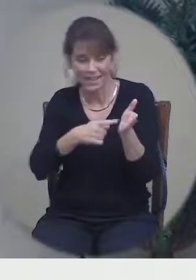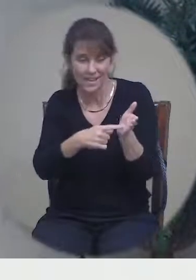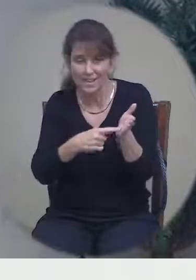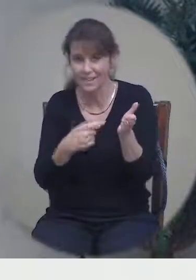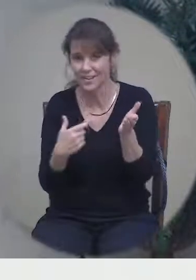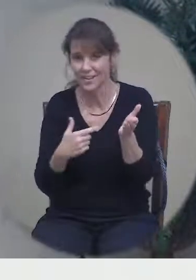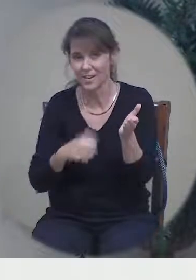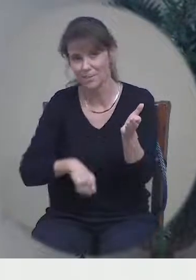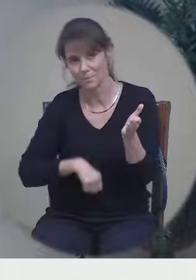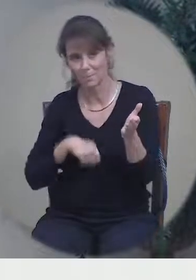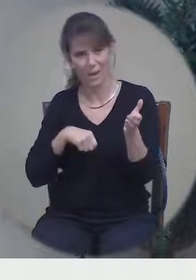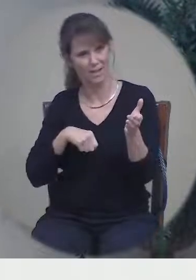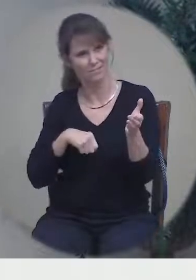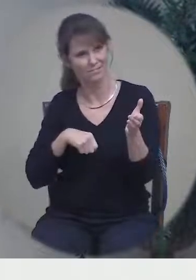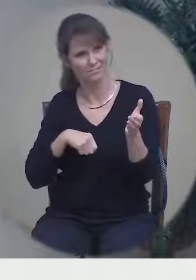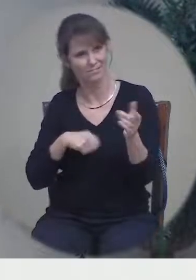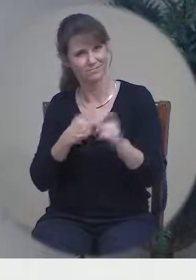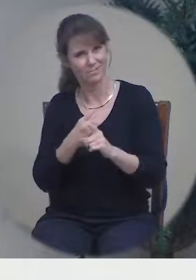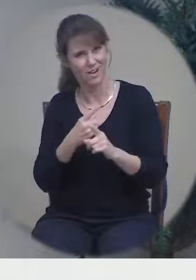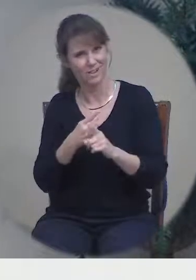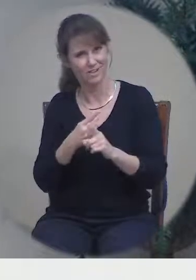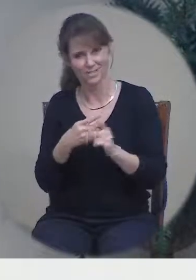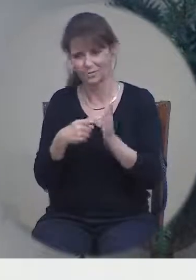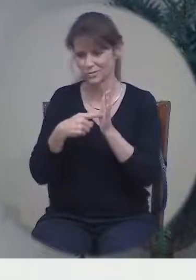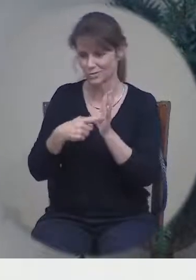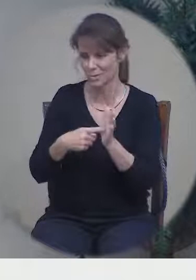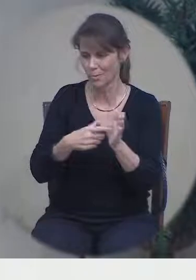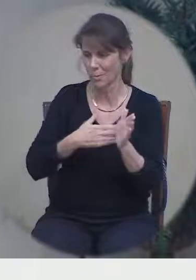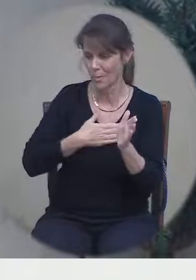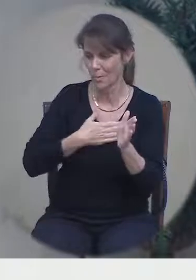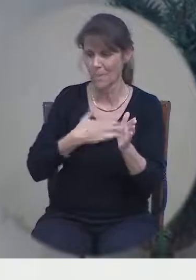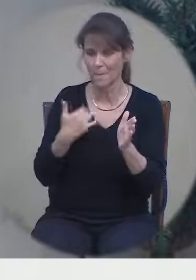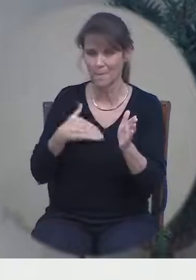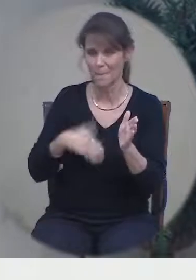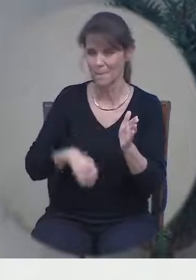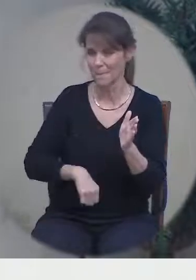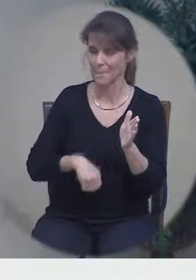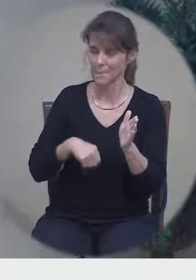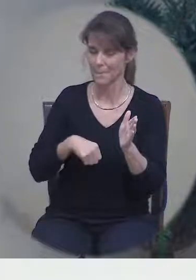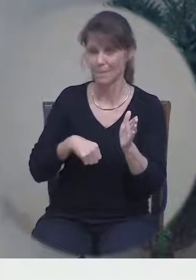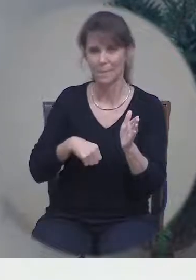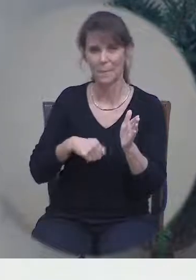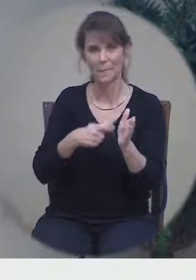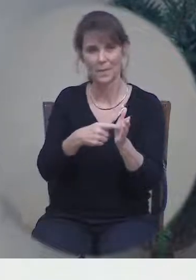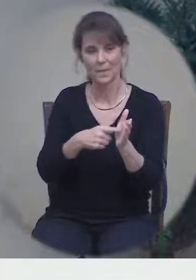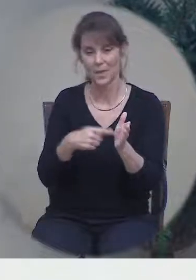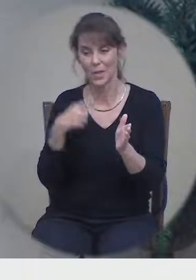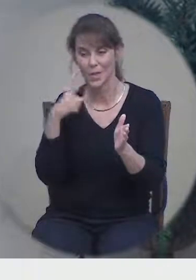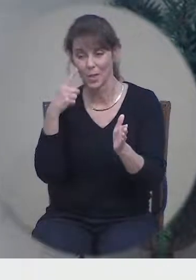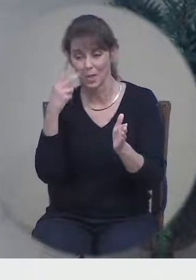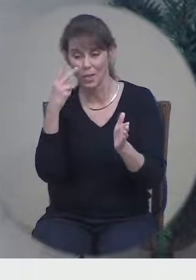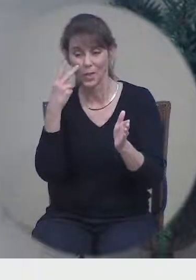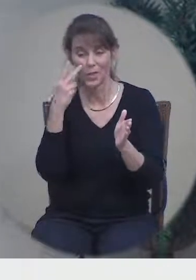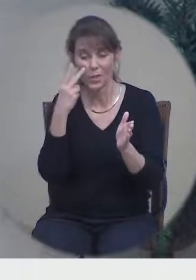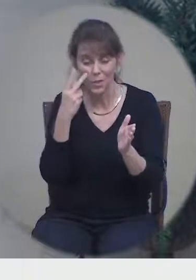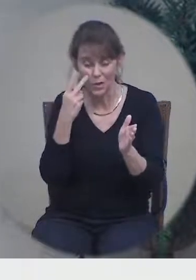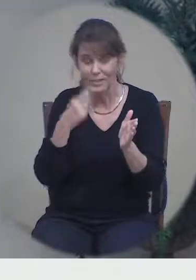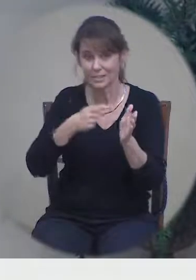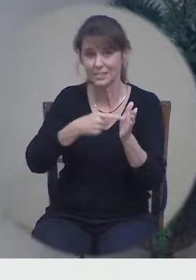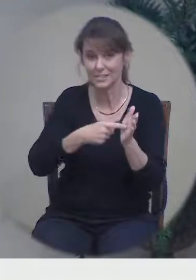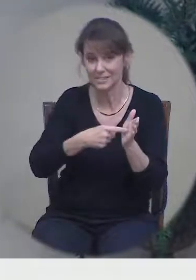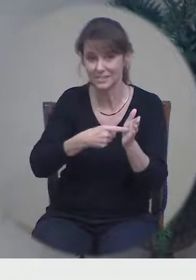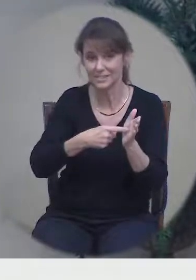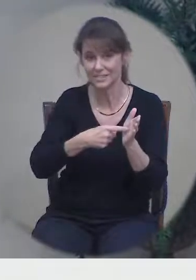achieved. It's almost that sense. Look, there is one of my